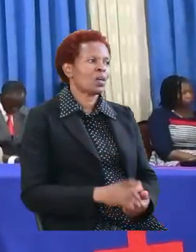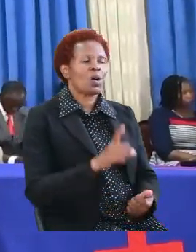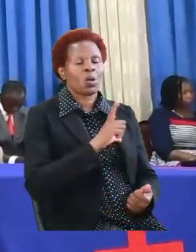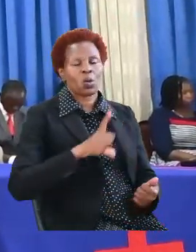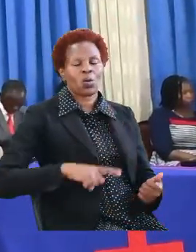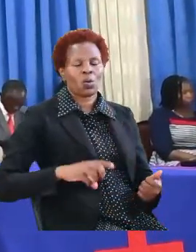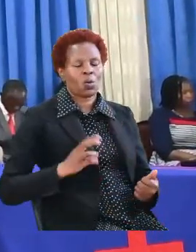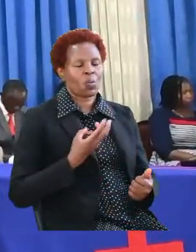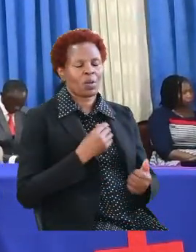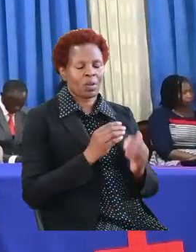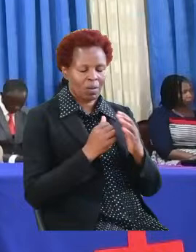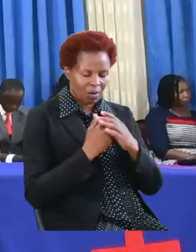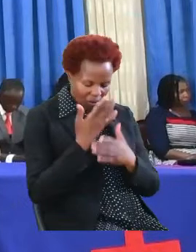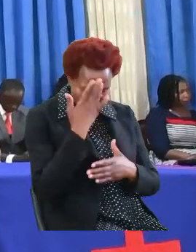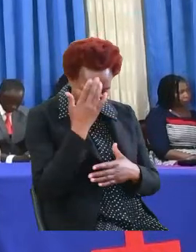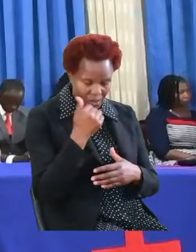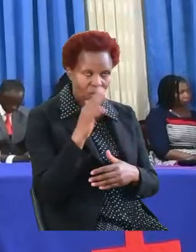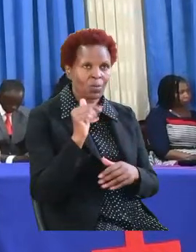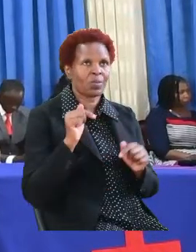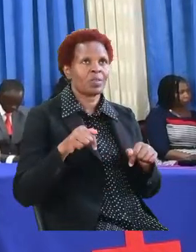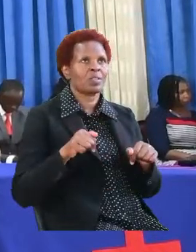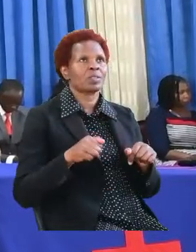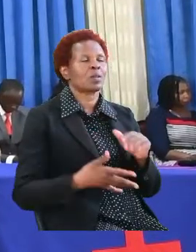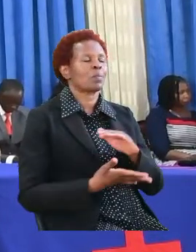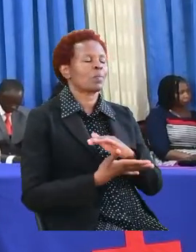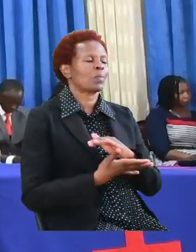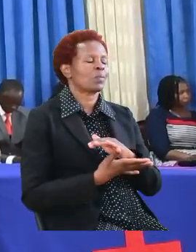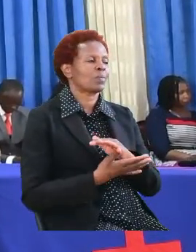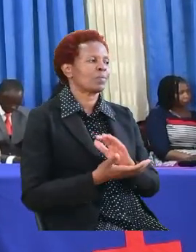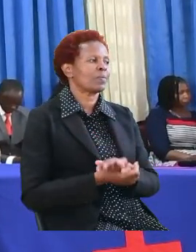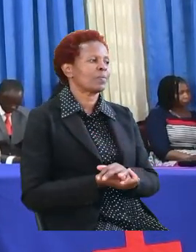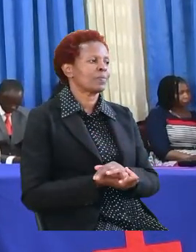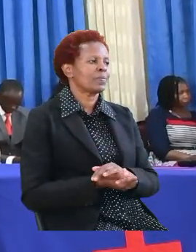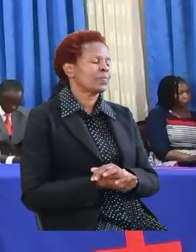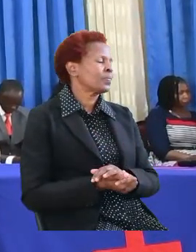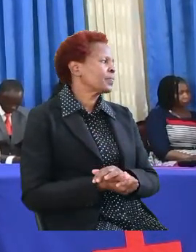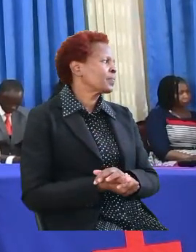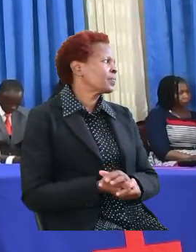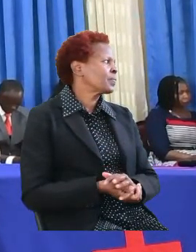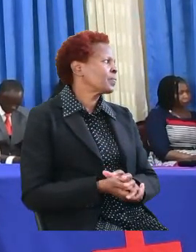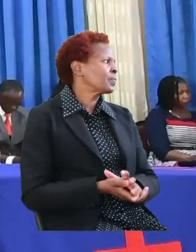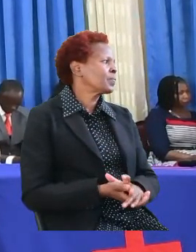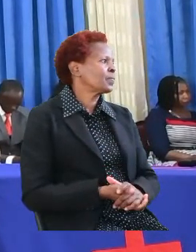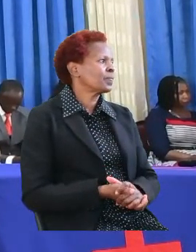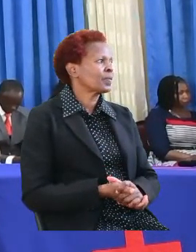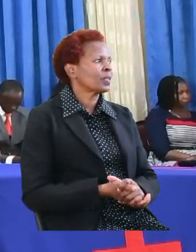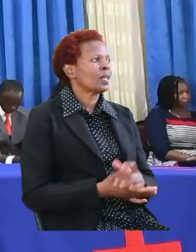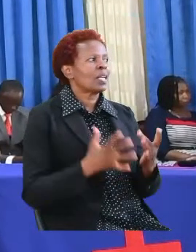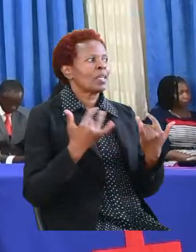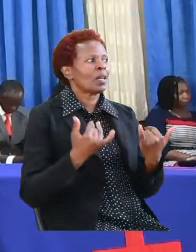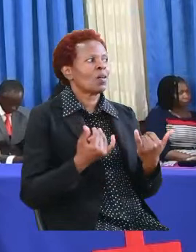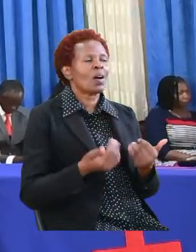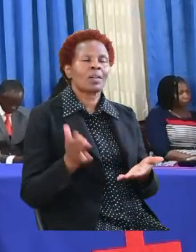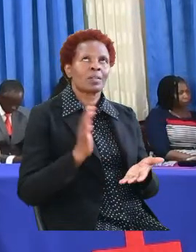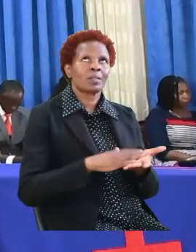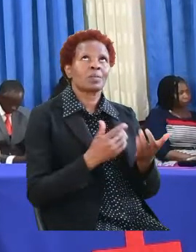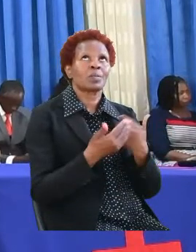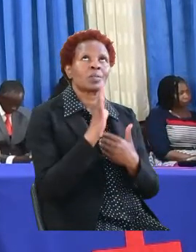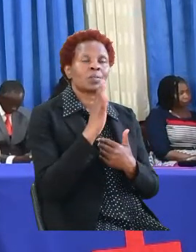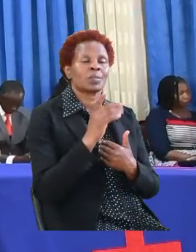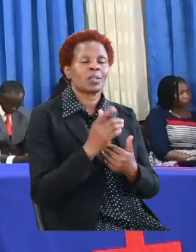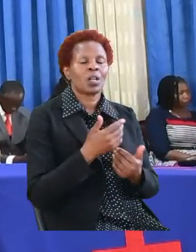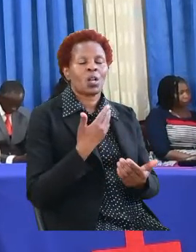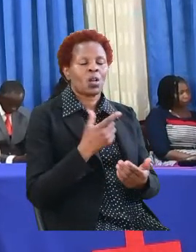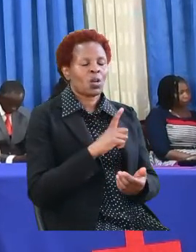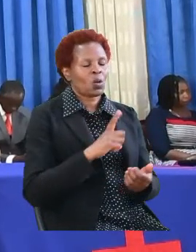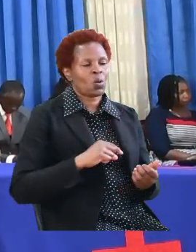honor you this afternoon. Nimetembelea mbali na sasa narudi. Lord, we